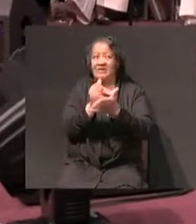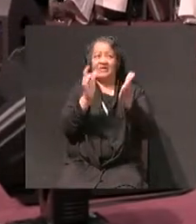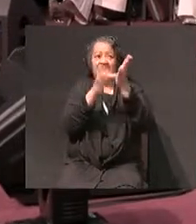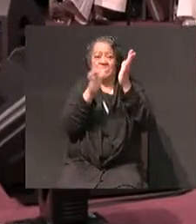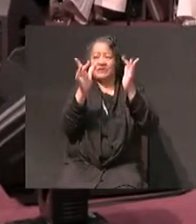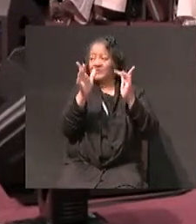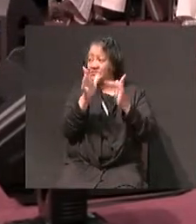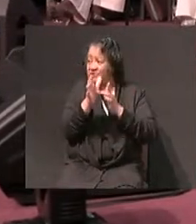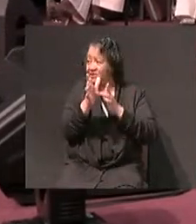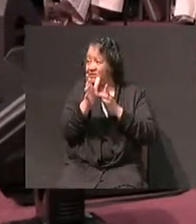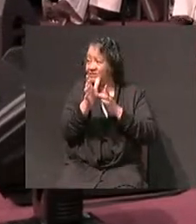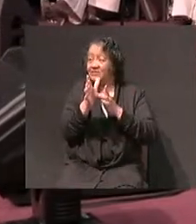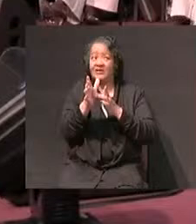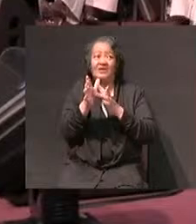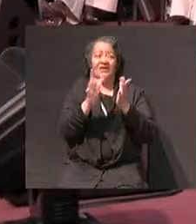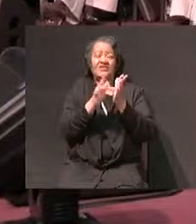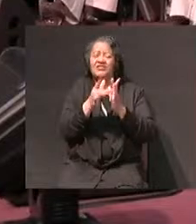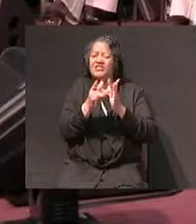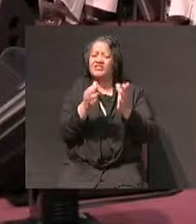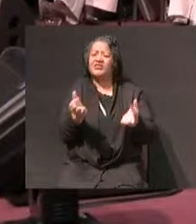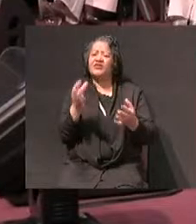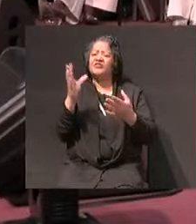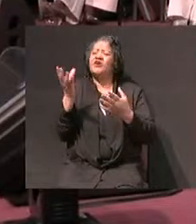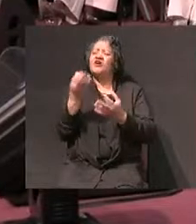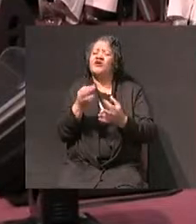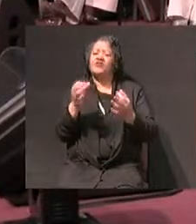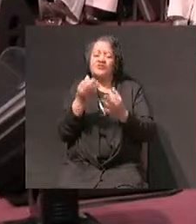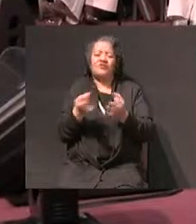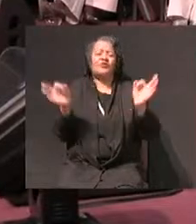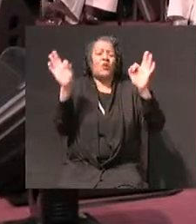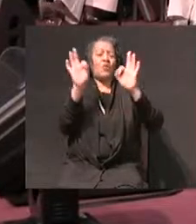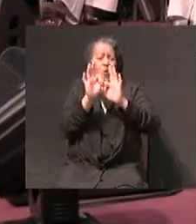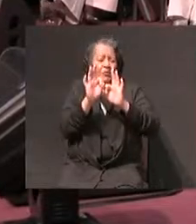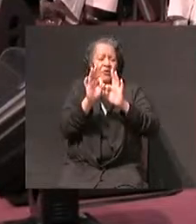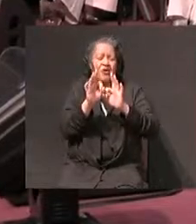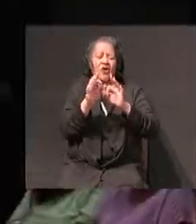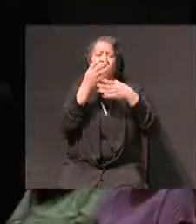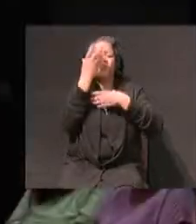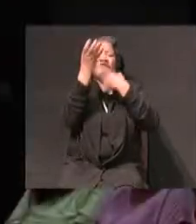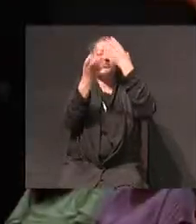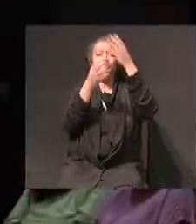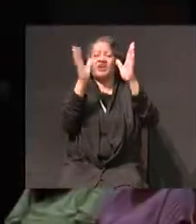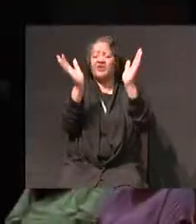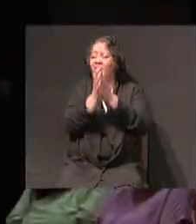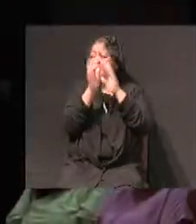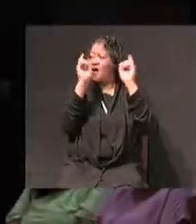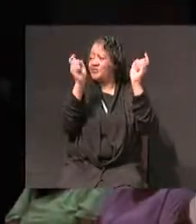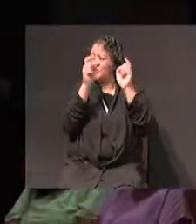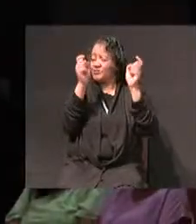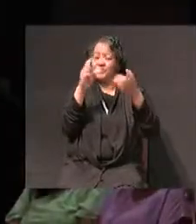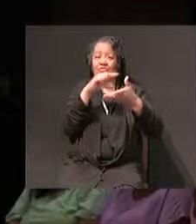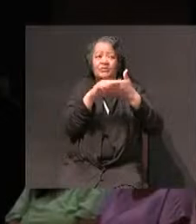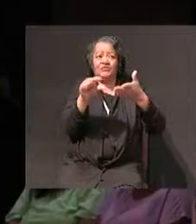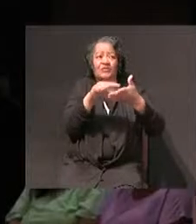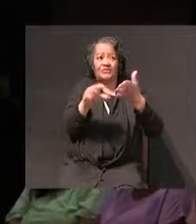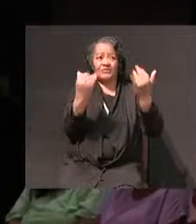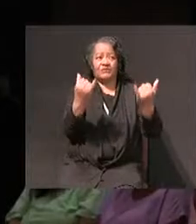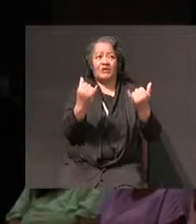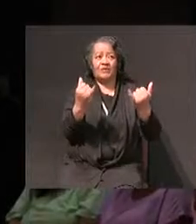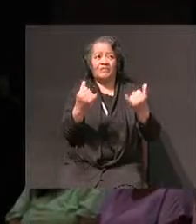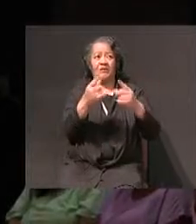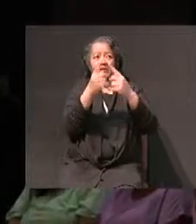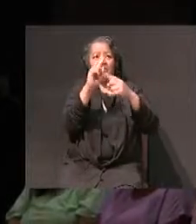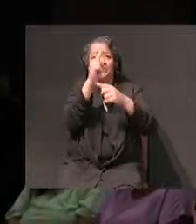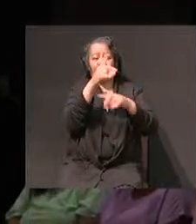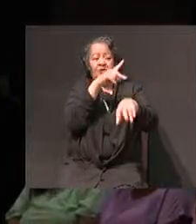Jesus deserves a shout because he lives. Hallelujah. Our scripture reading this morning is coming